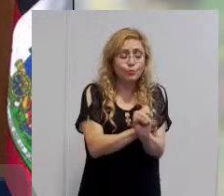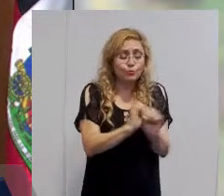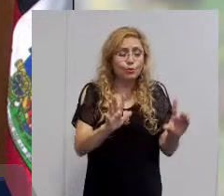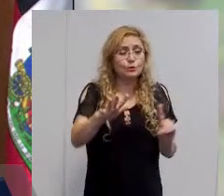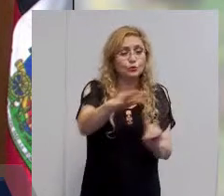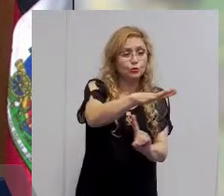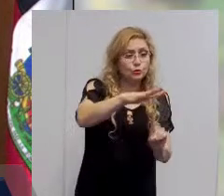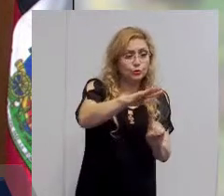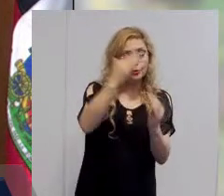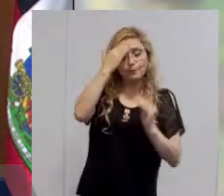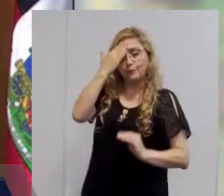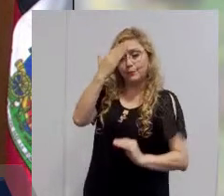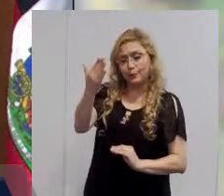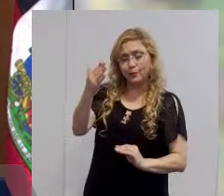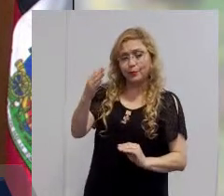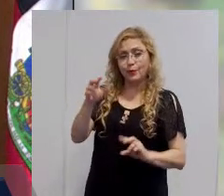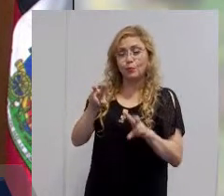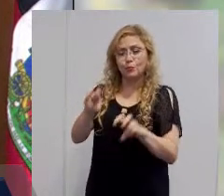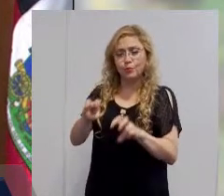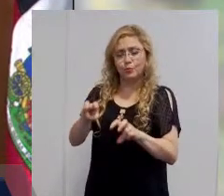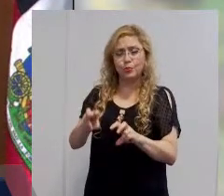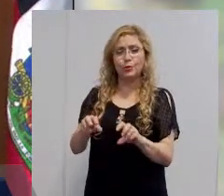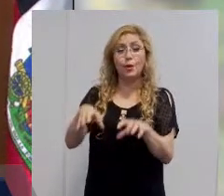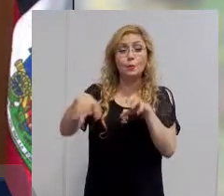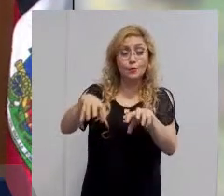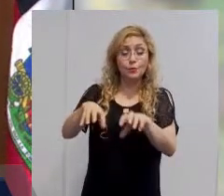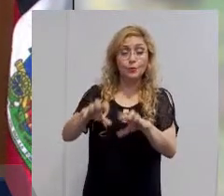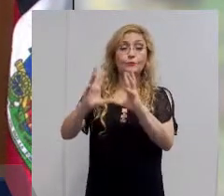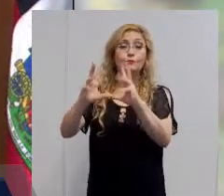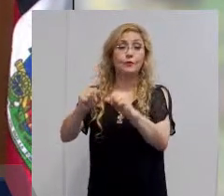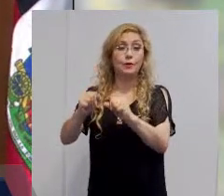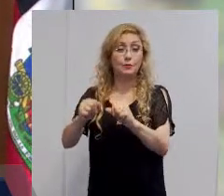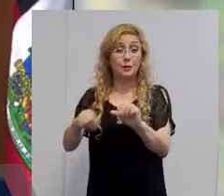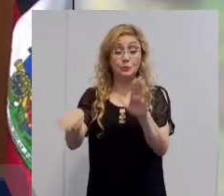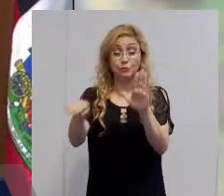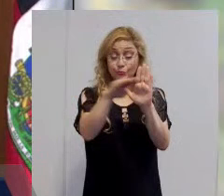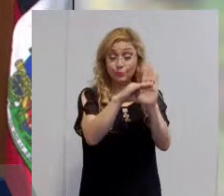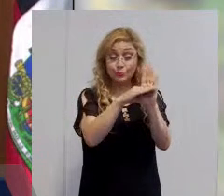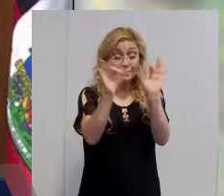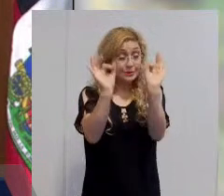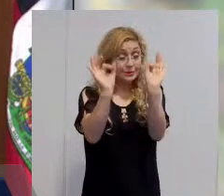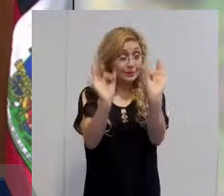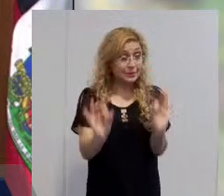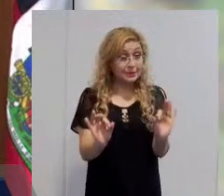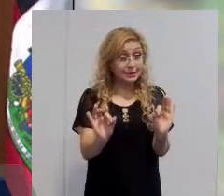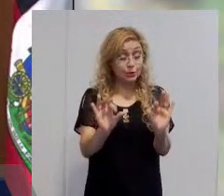very critical situation facing the agricultural sector,